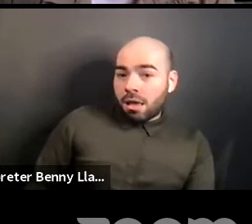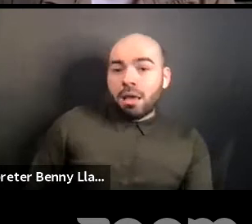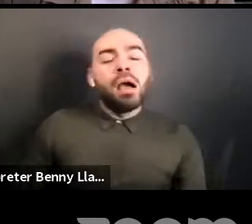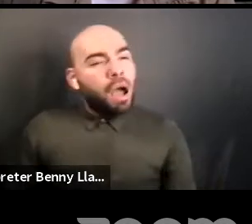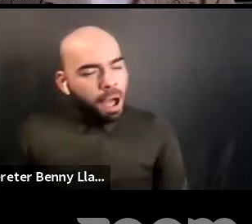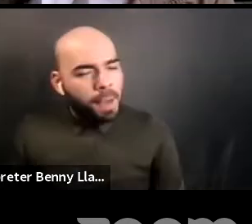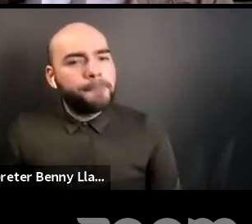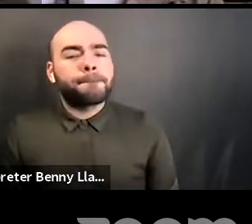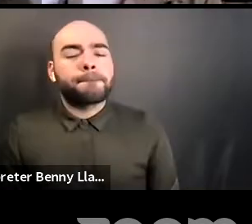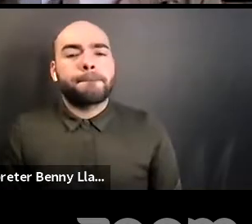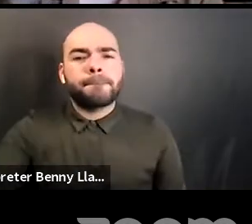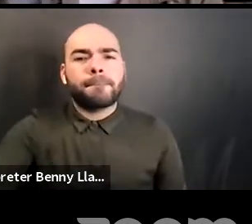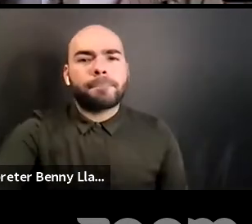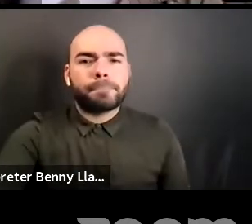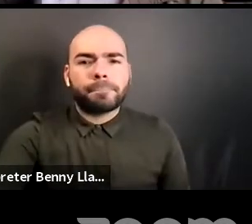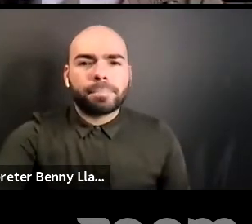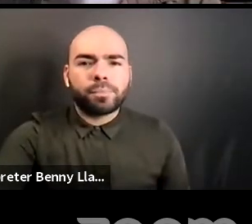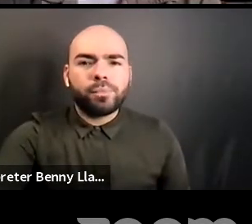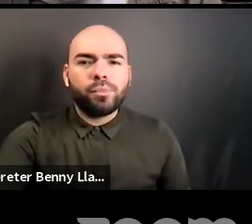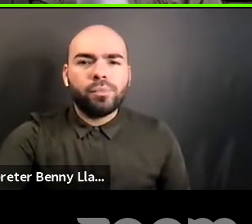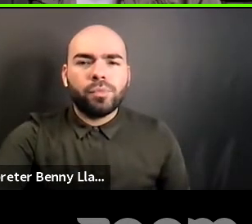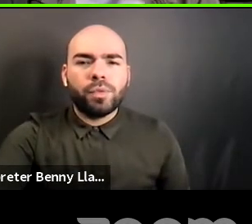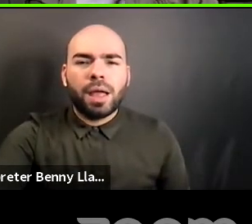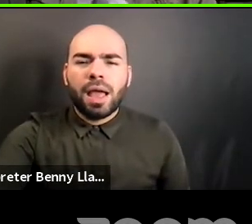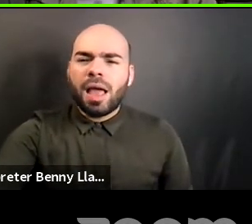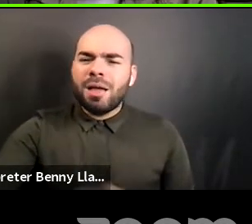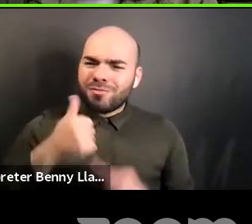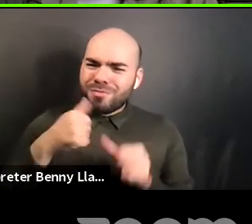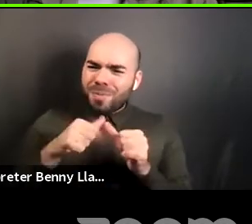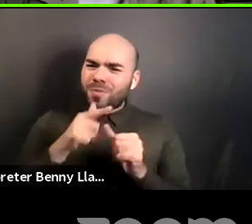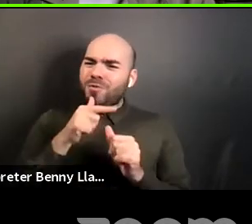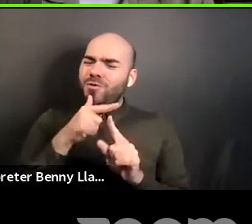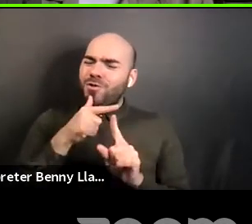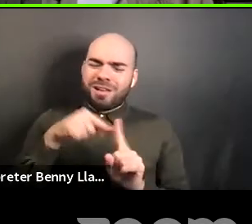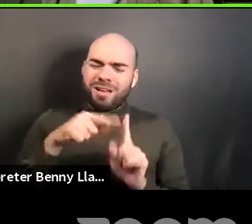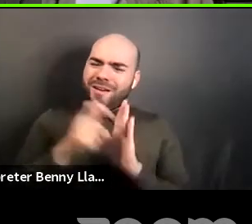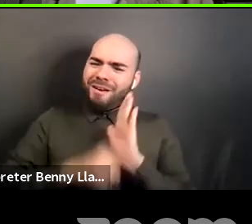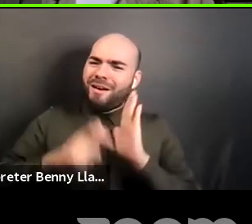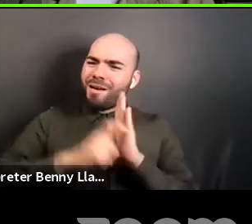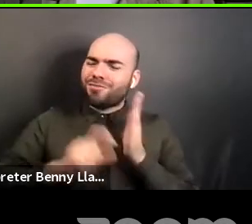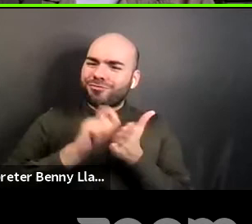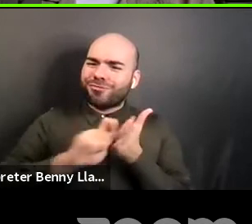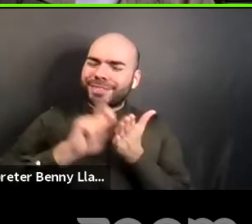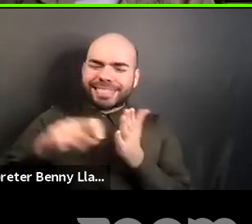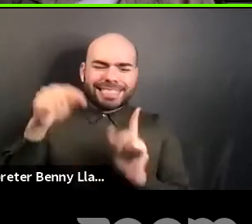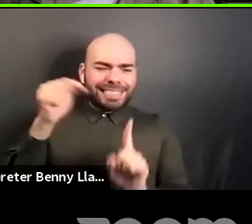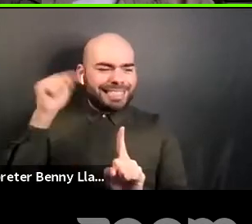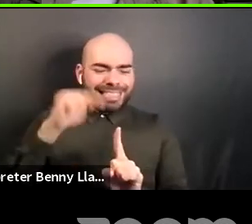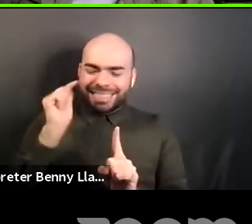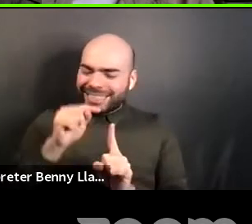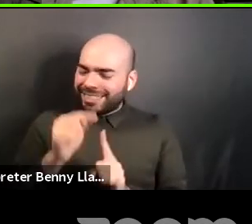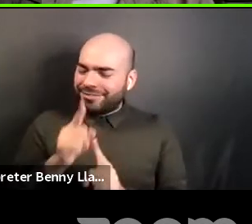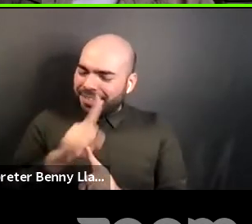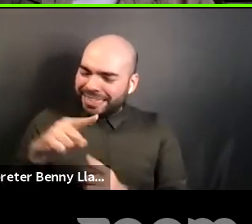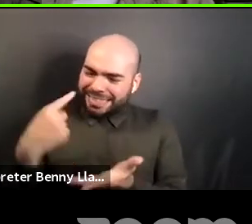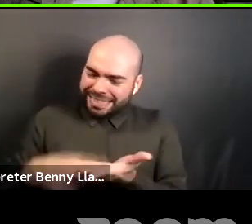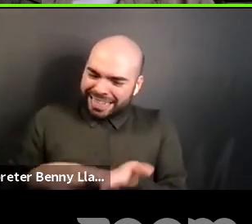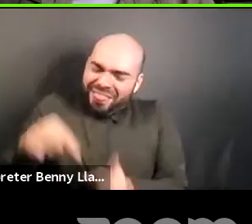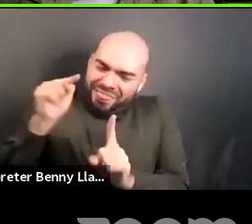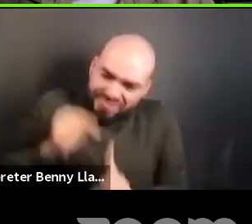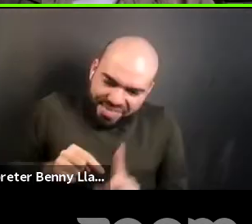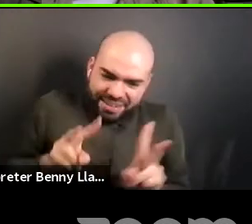There was, I'm trying to remember the person who wrote the article, but there was an article written that really talked about this in depth,